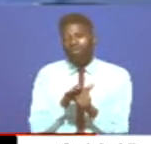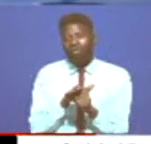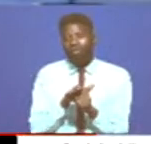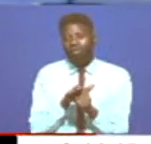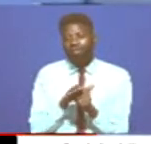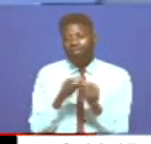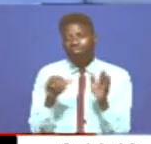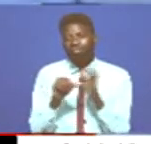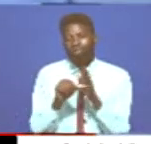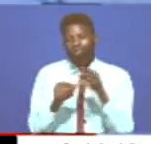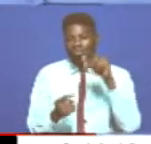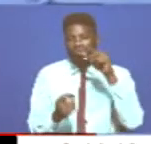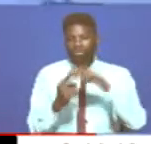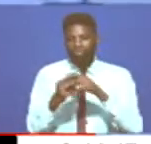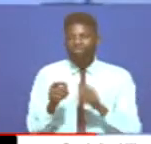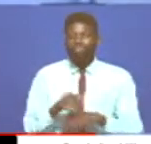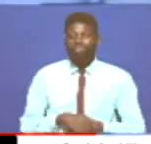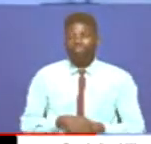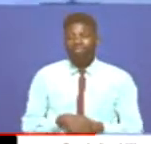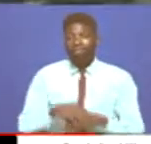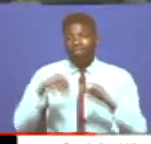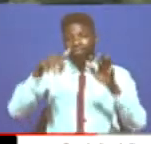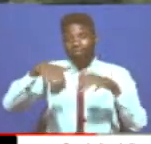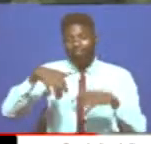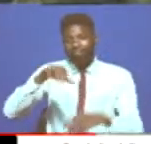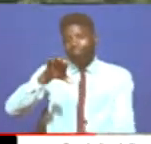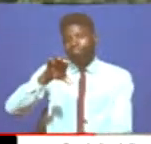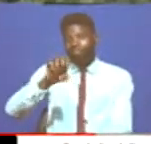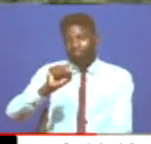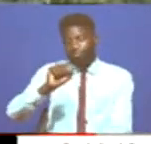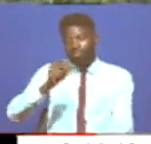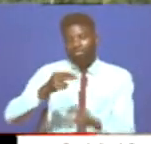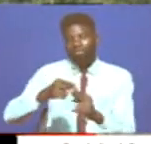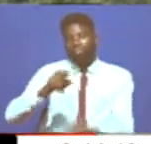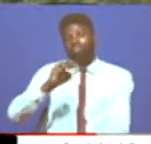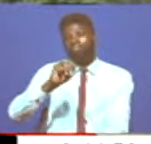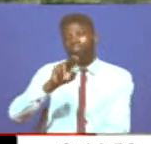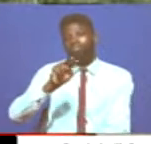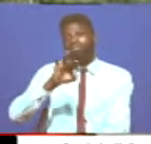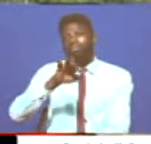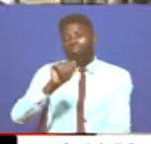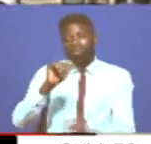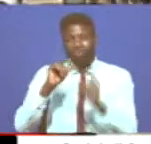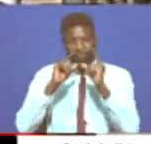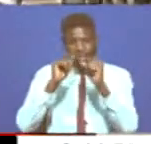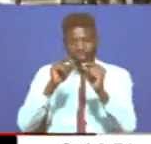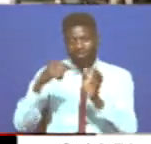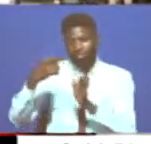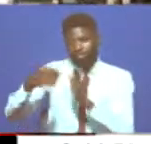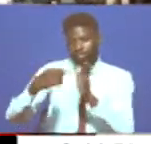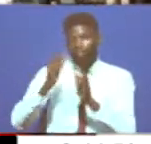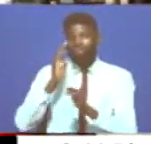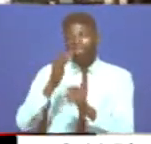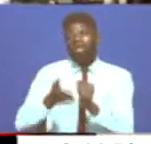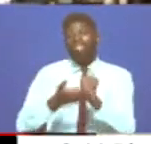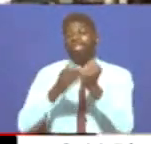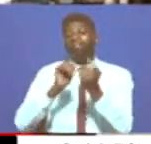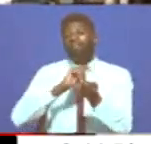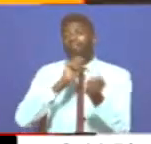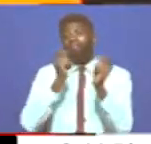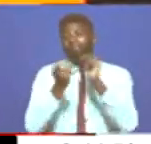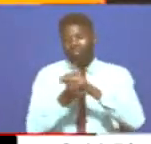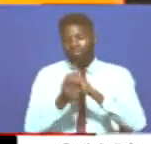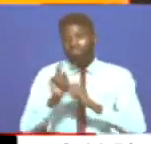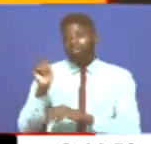problems. Agriculture Cabinet Secretary Peter Munya says that the facility will help turn Kenya into a major player of finished leather goods in